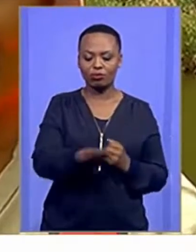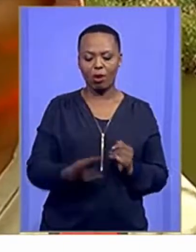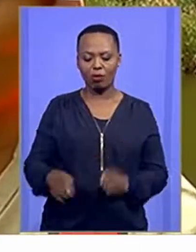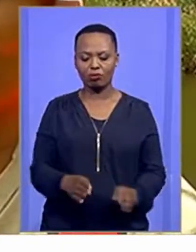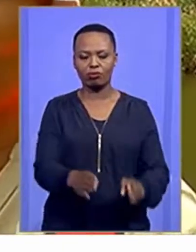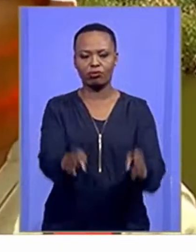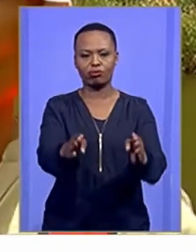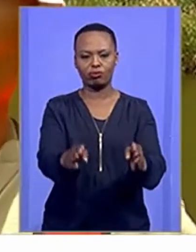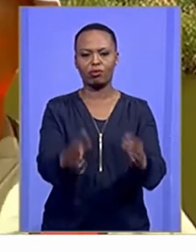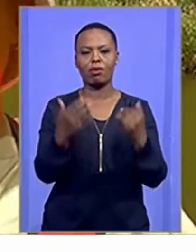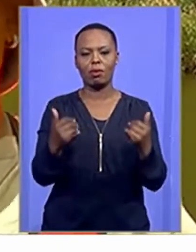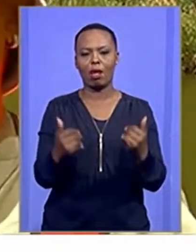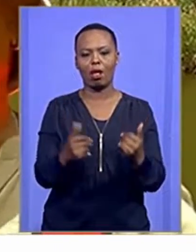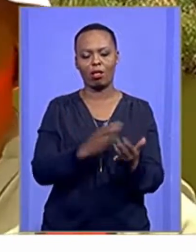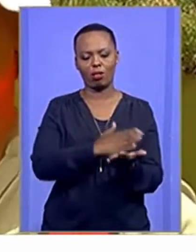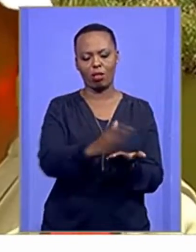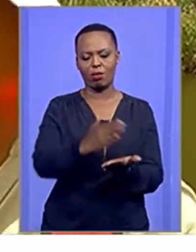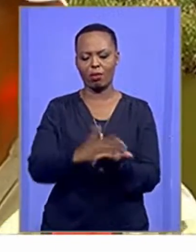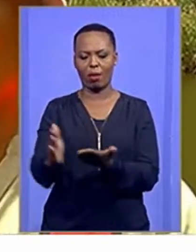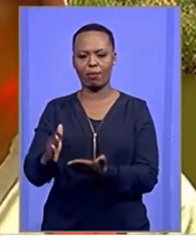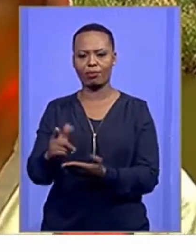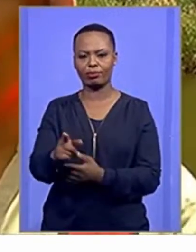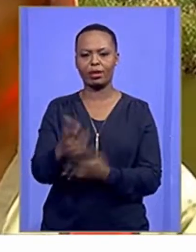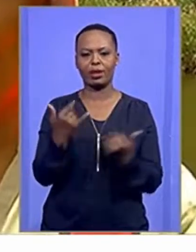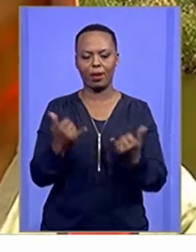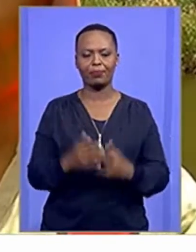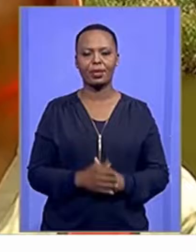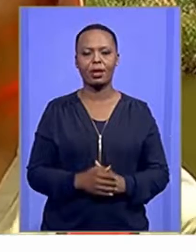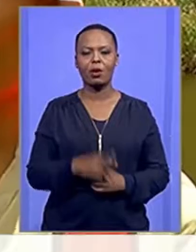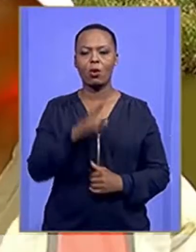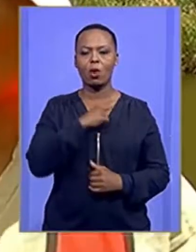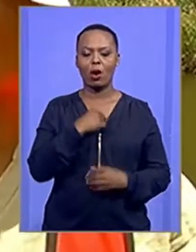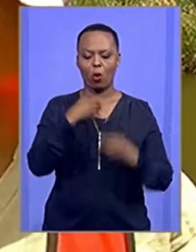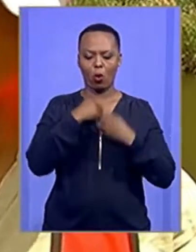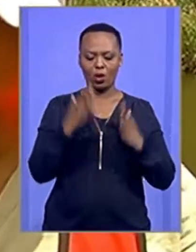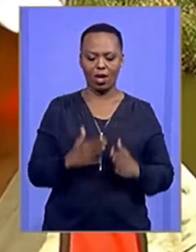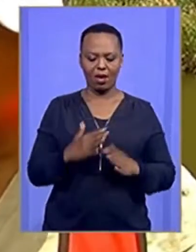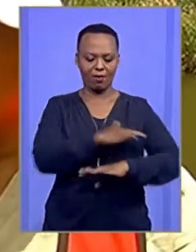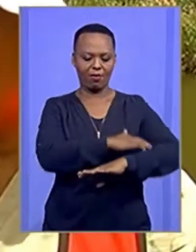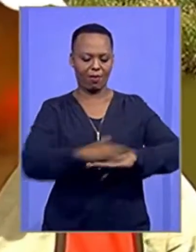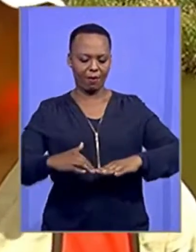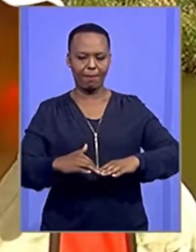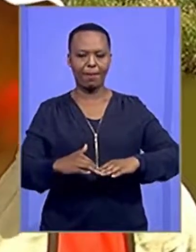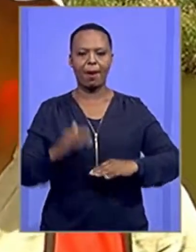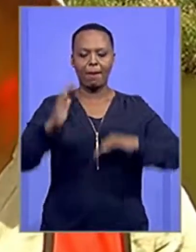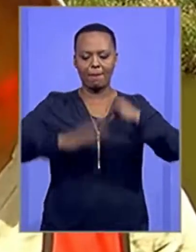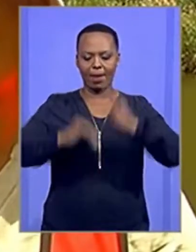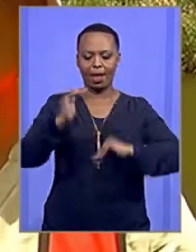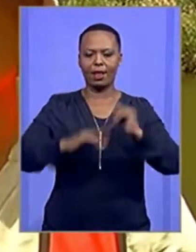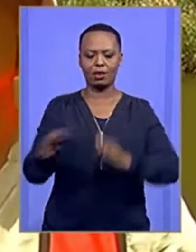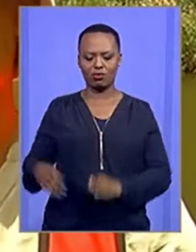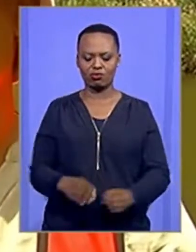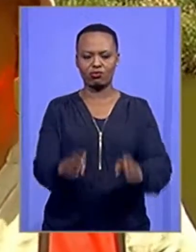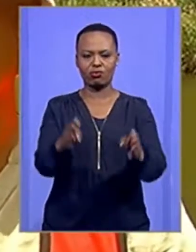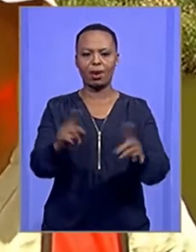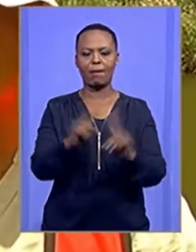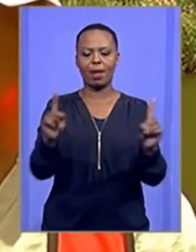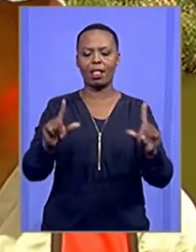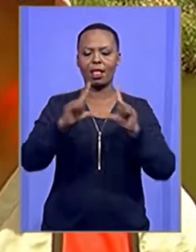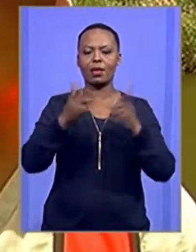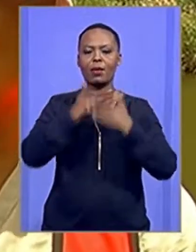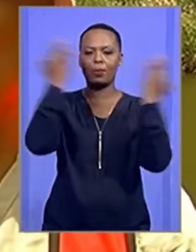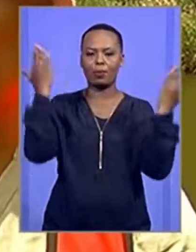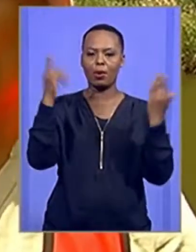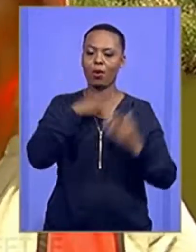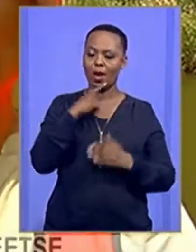ka baka la gore monga polasa e wagile matamo a sena license ya tshwantša e hwetše mo